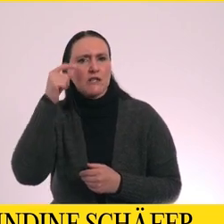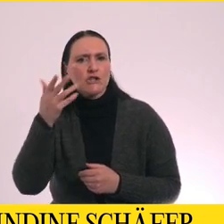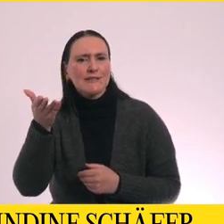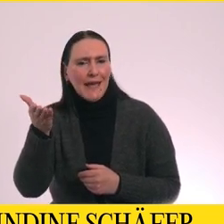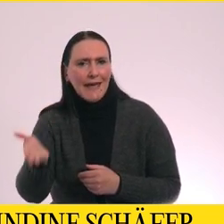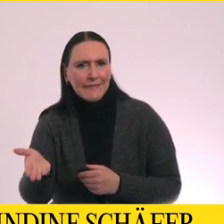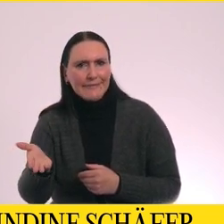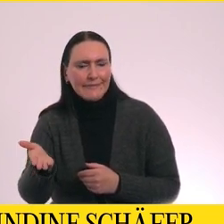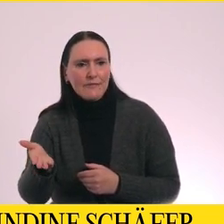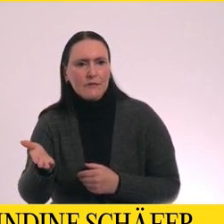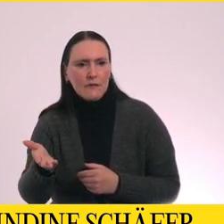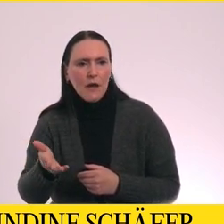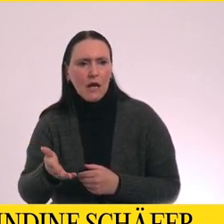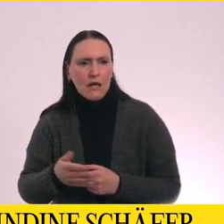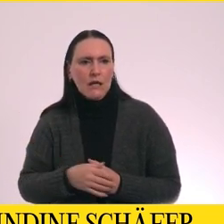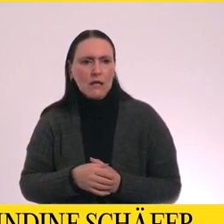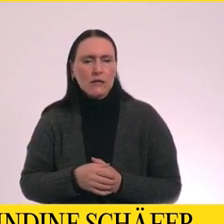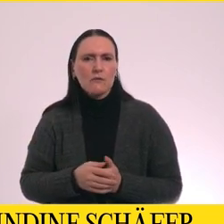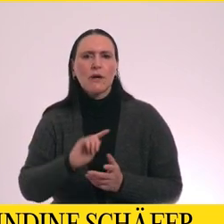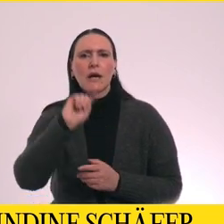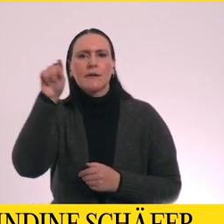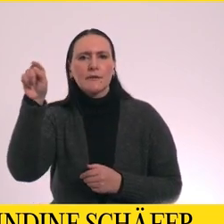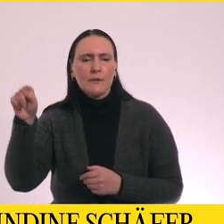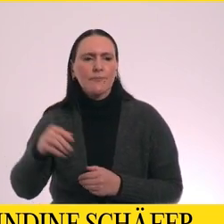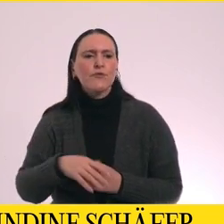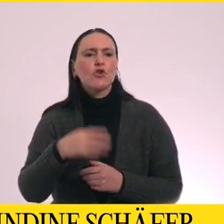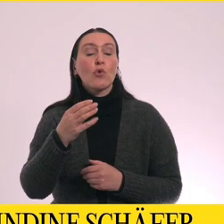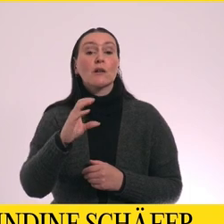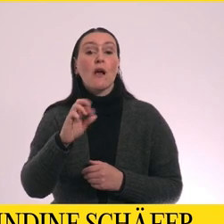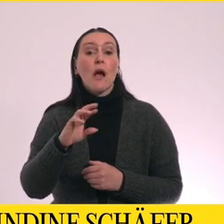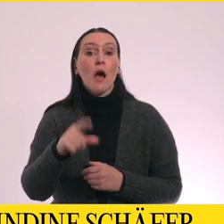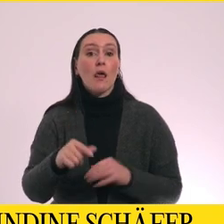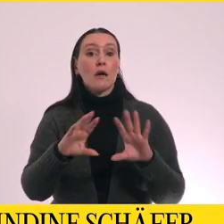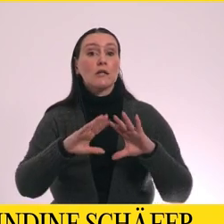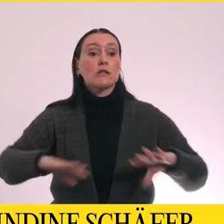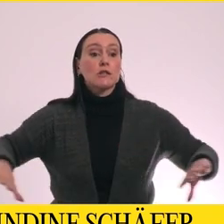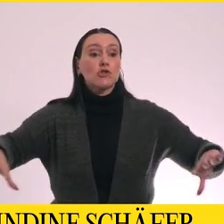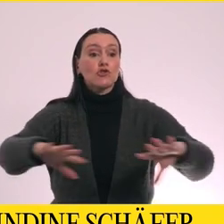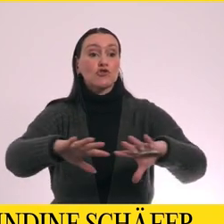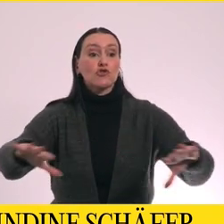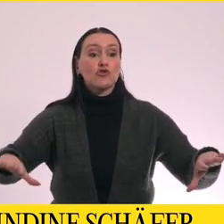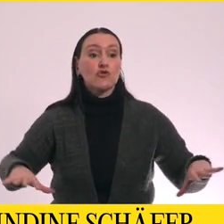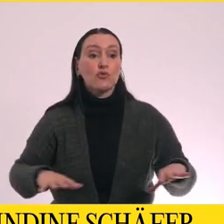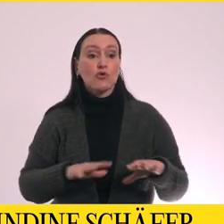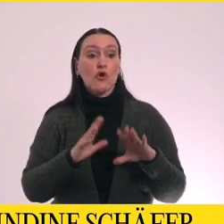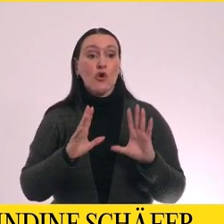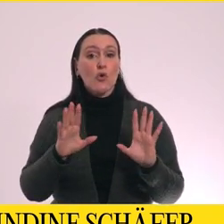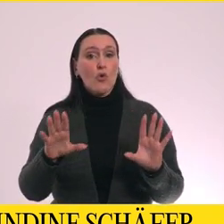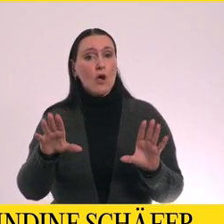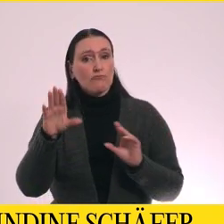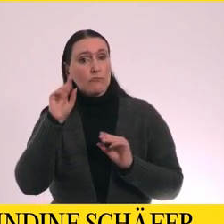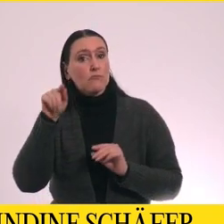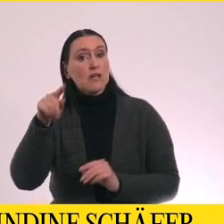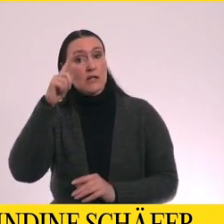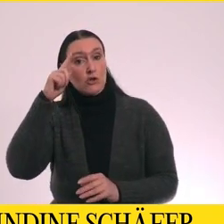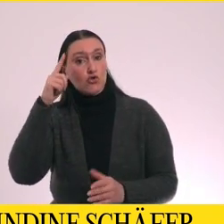the studio, he's recognized the studio as a really safe environment. He wasn't very trusting